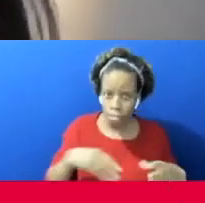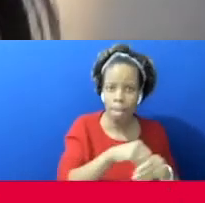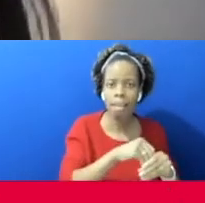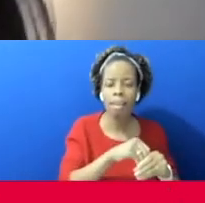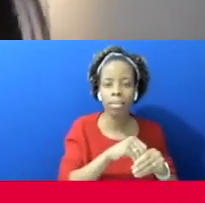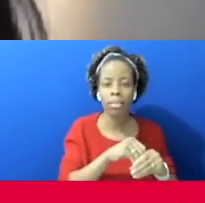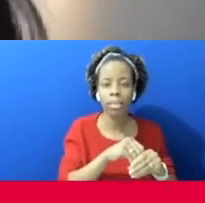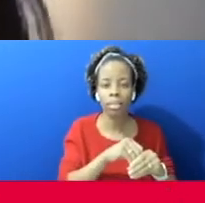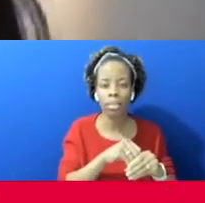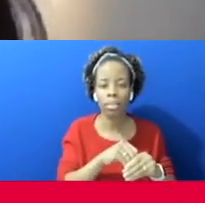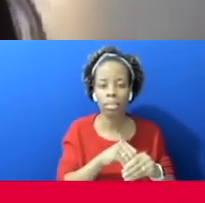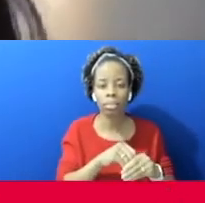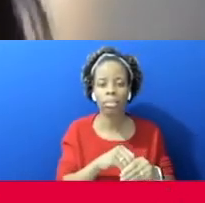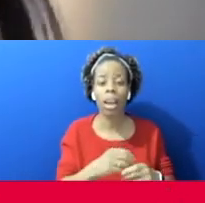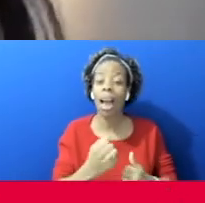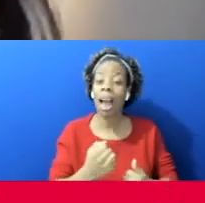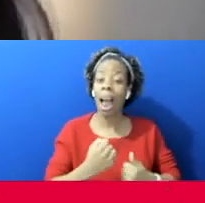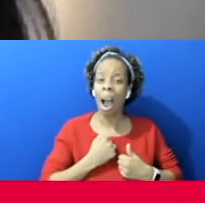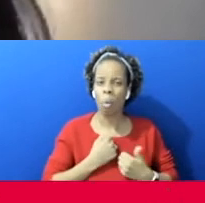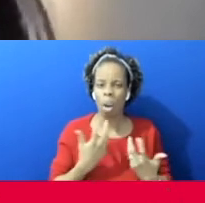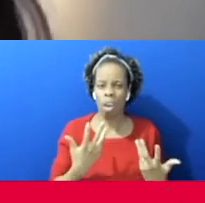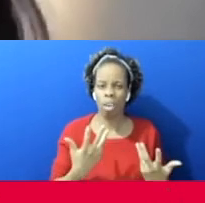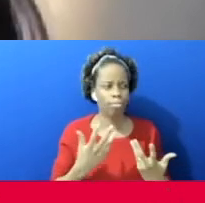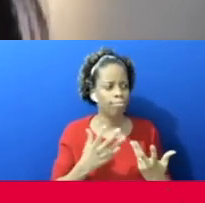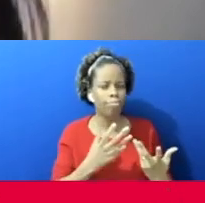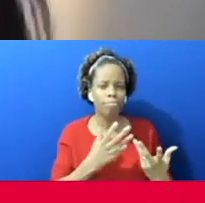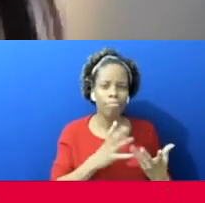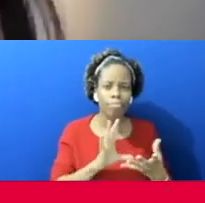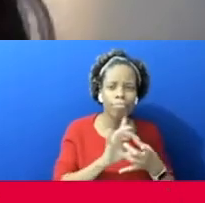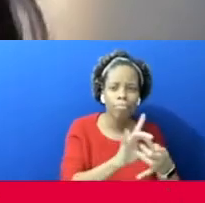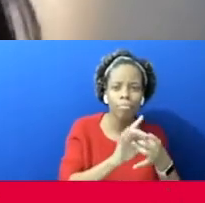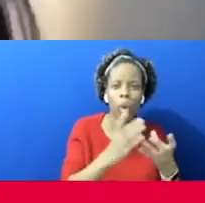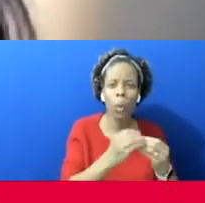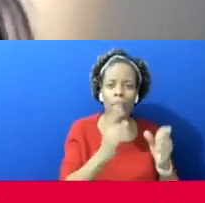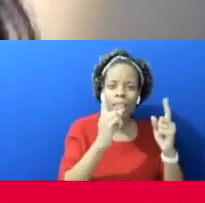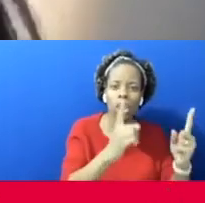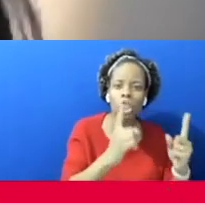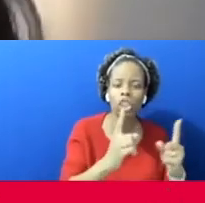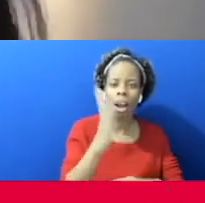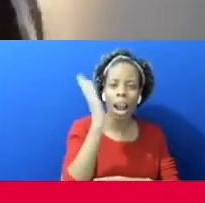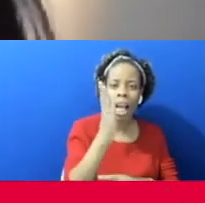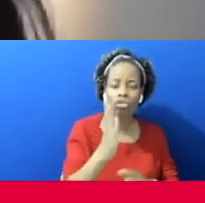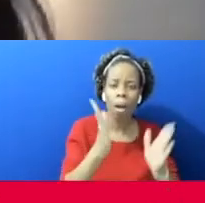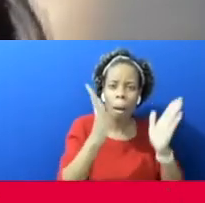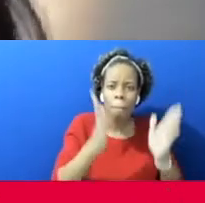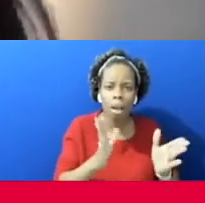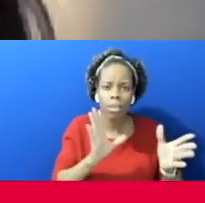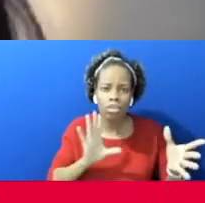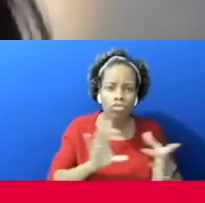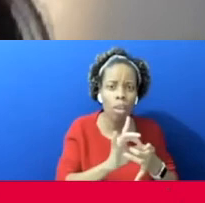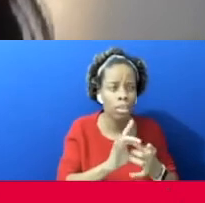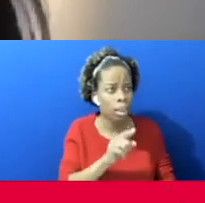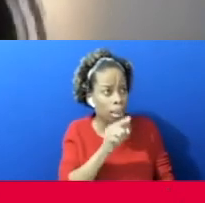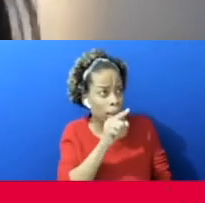conduct sort of like our relationships between students and lecturers, students and teachers, where there's more trust in that, you know, you won't suspect your lecturer of